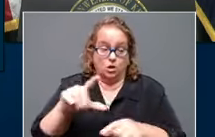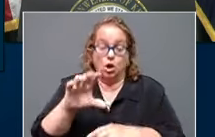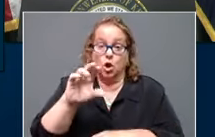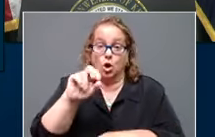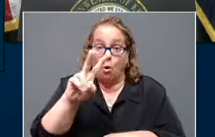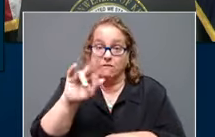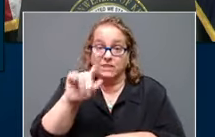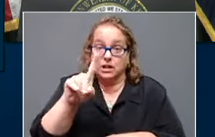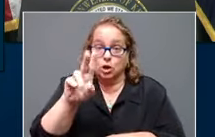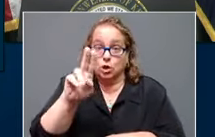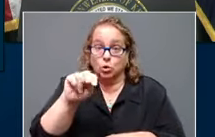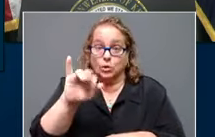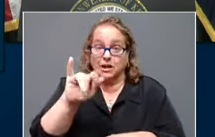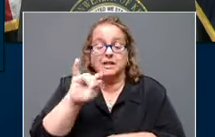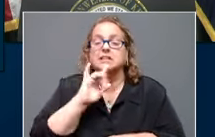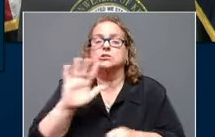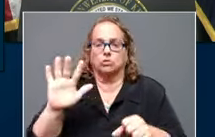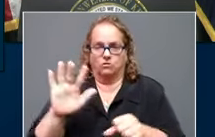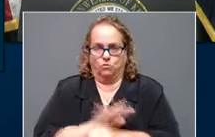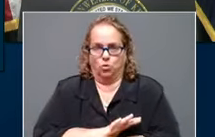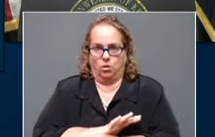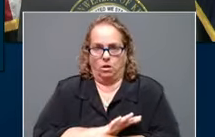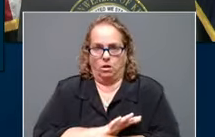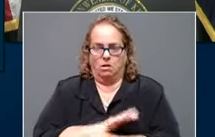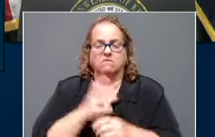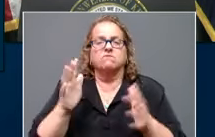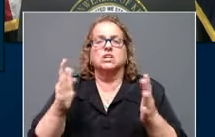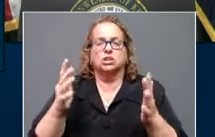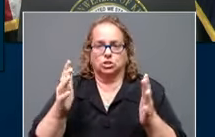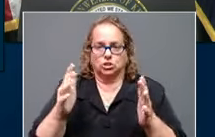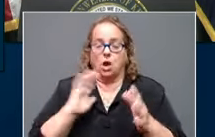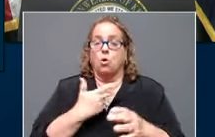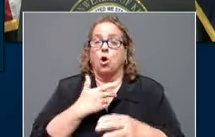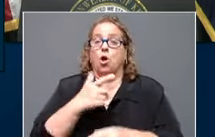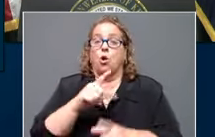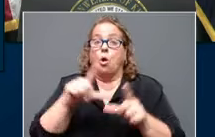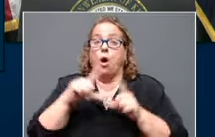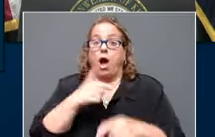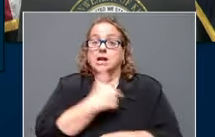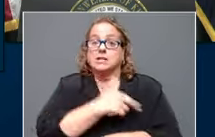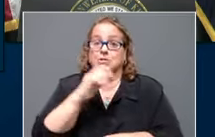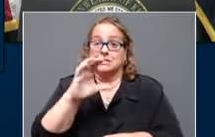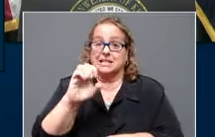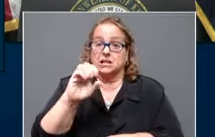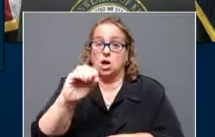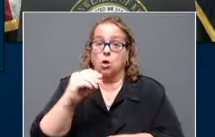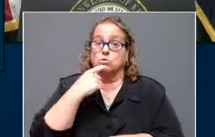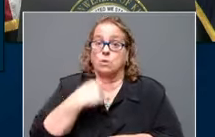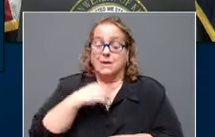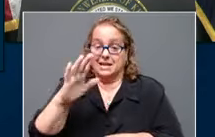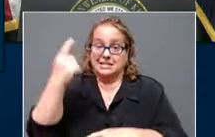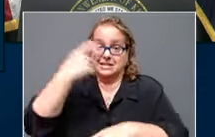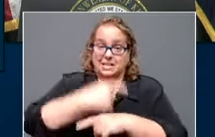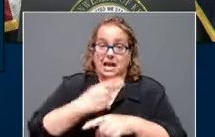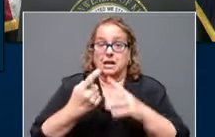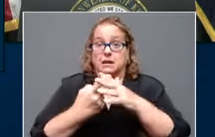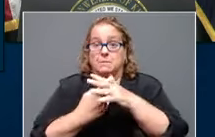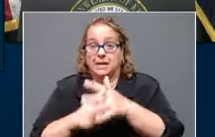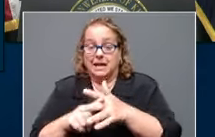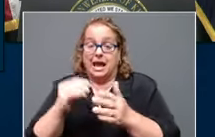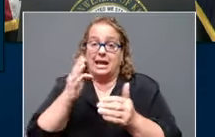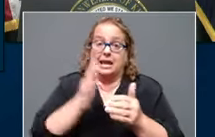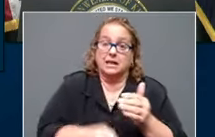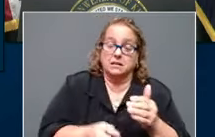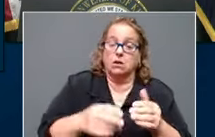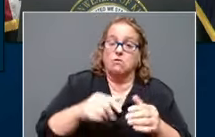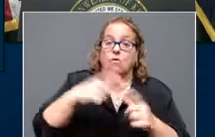pandemic began. This somebody was standing right here on day 2. And this is where we are